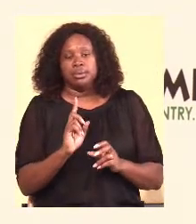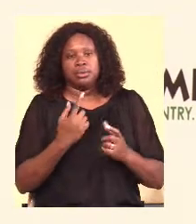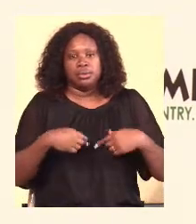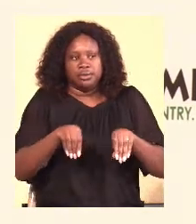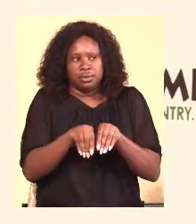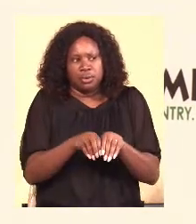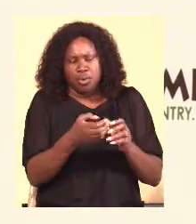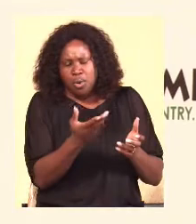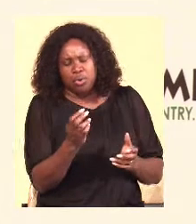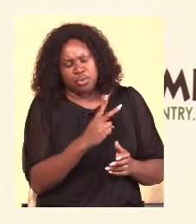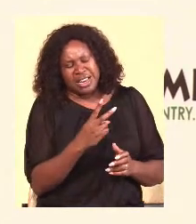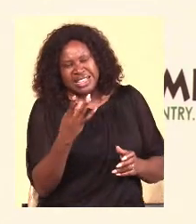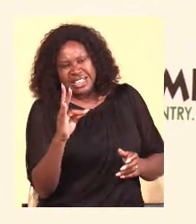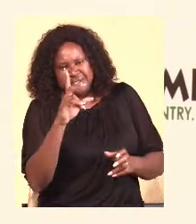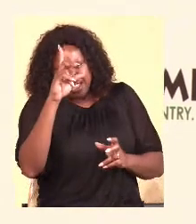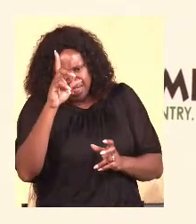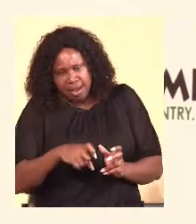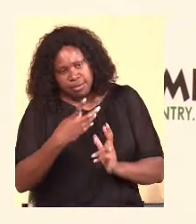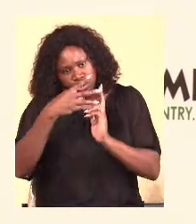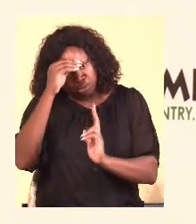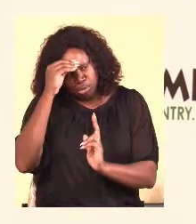students, all 27,000 students have